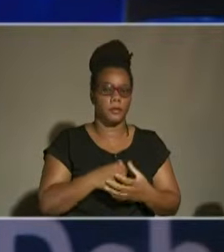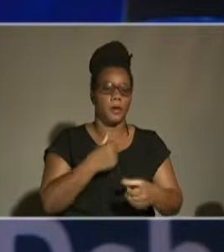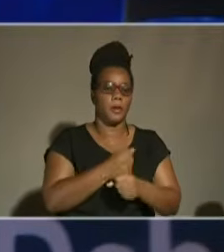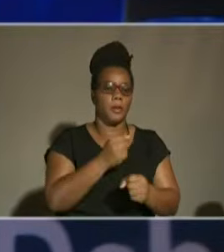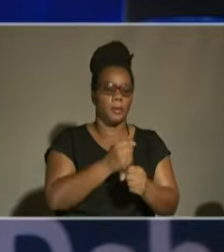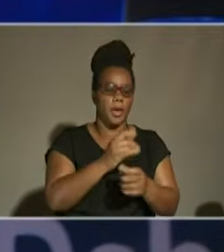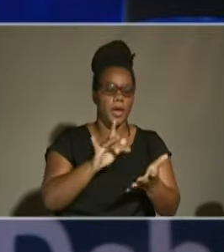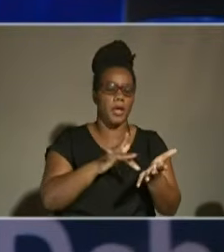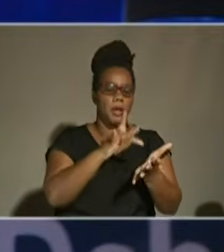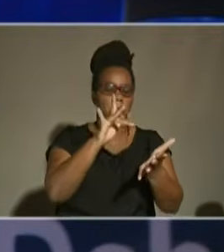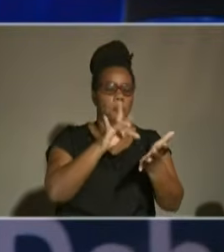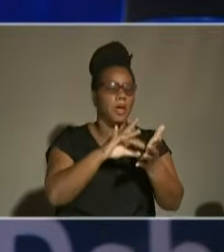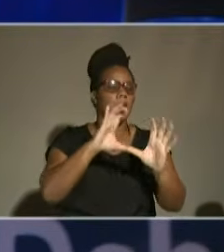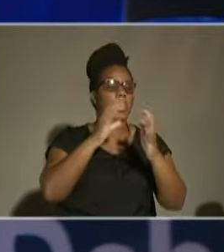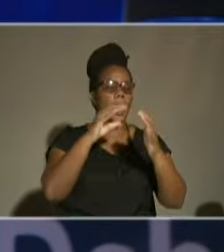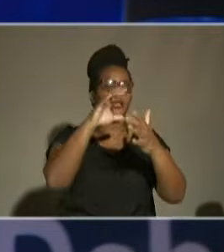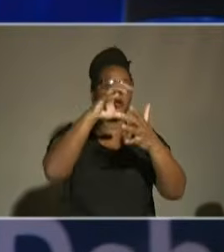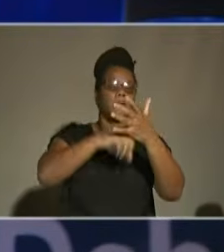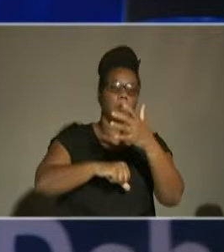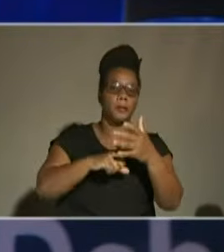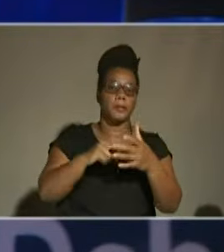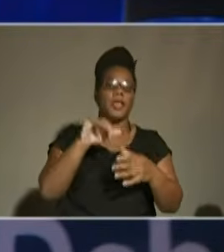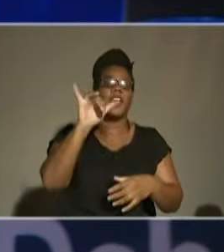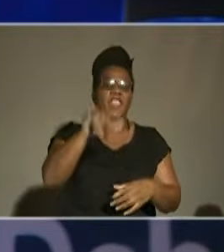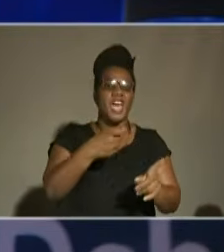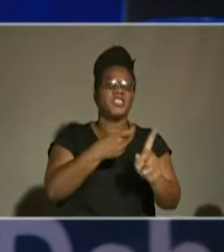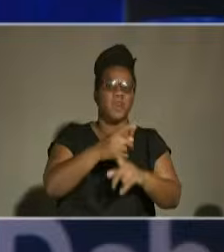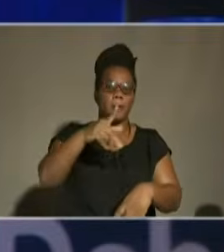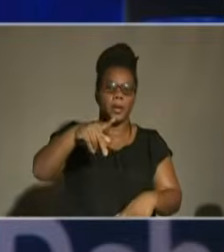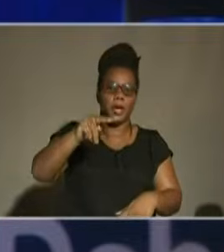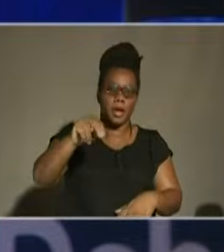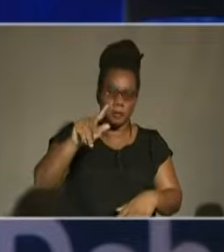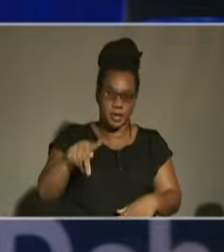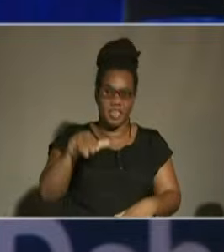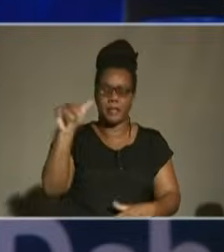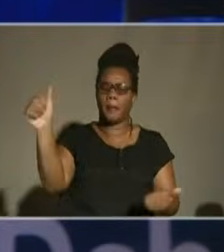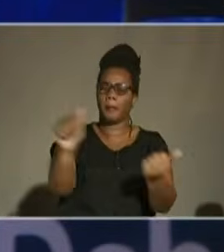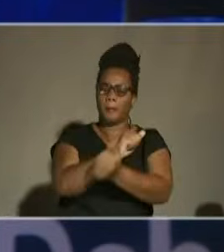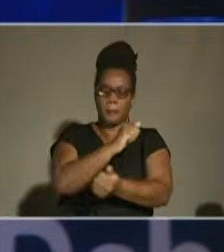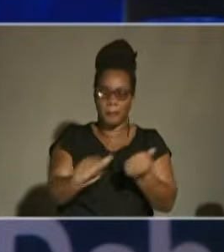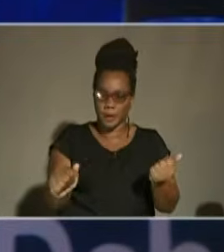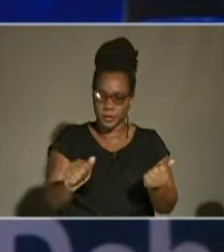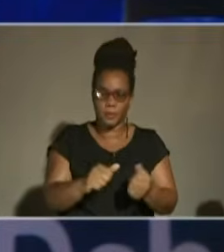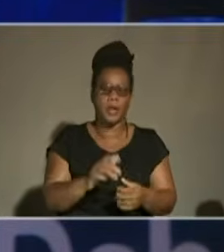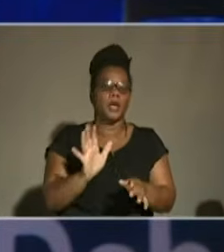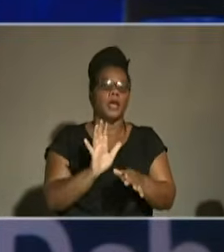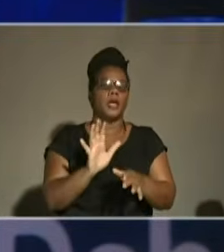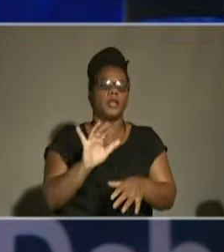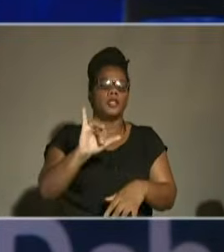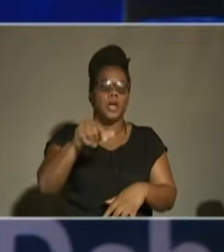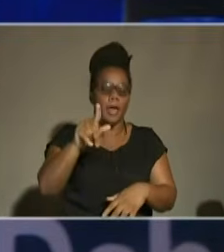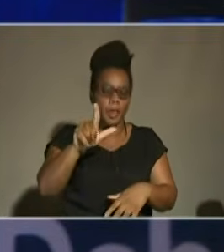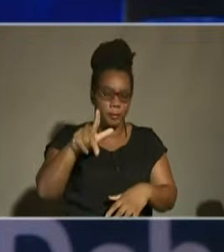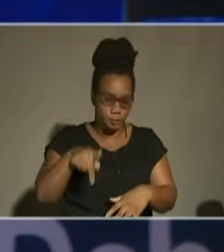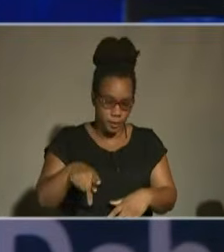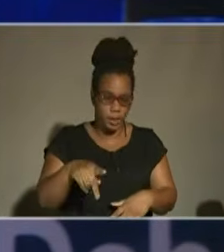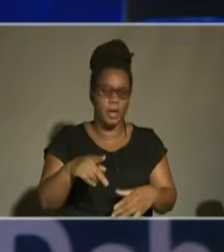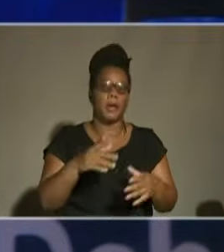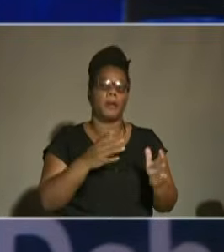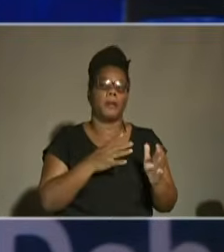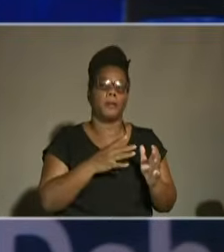PNP. They totally decimated the middle class. It is the Jamaica Labour Party